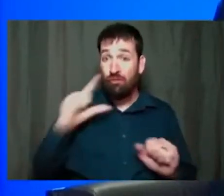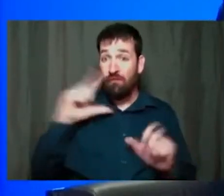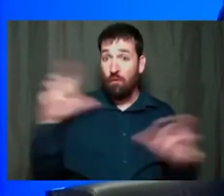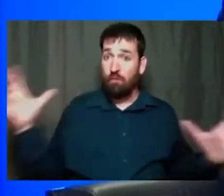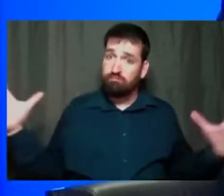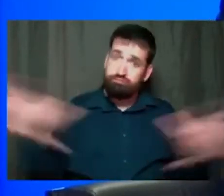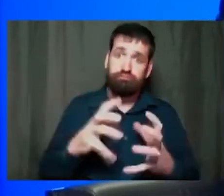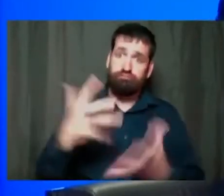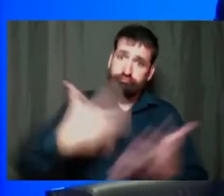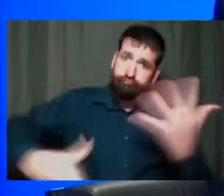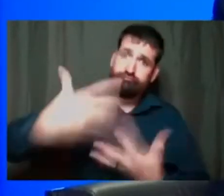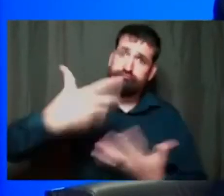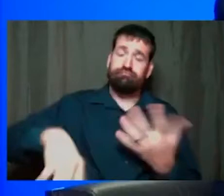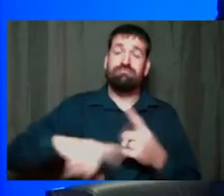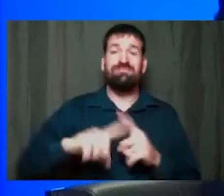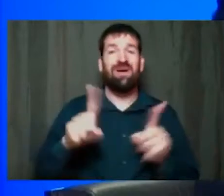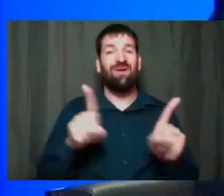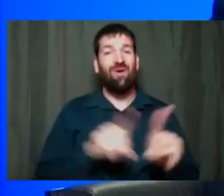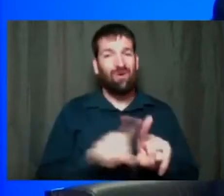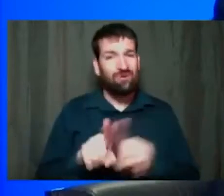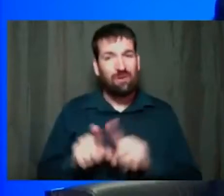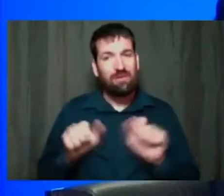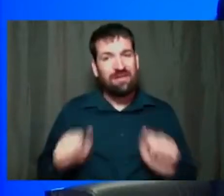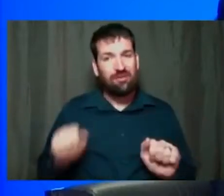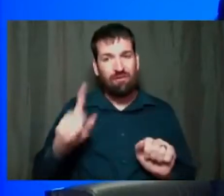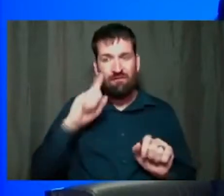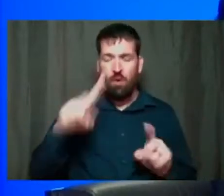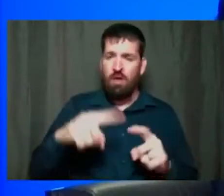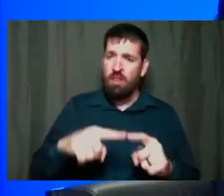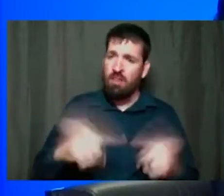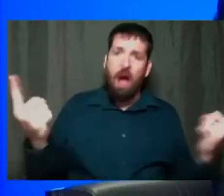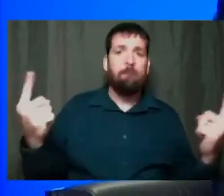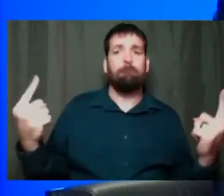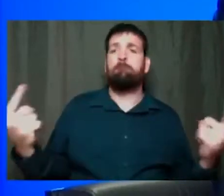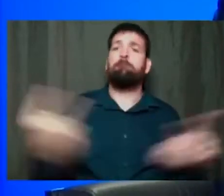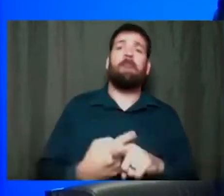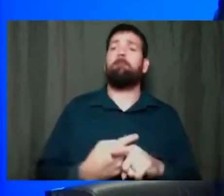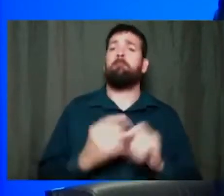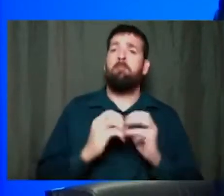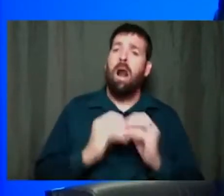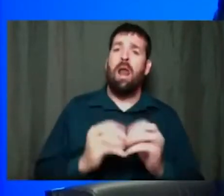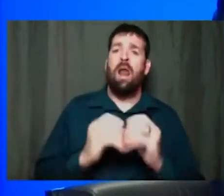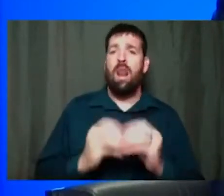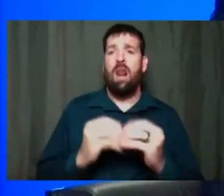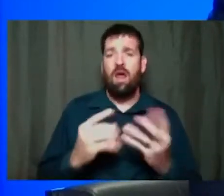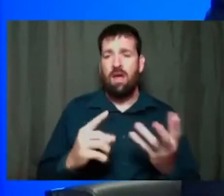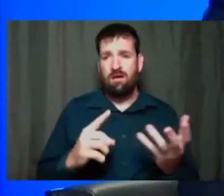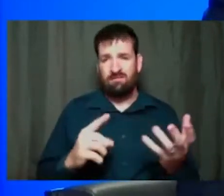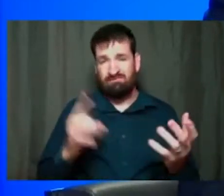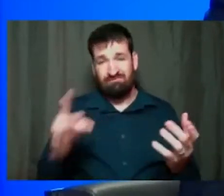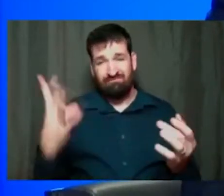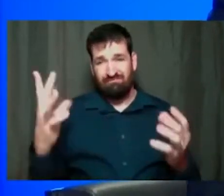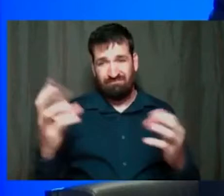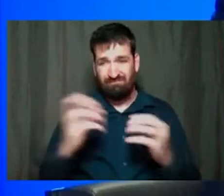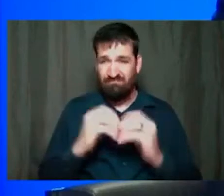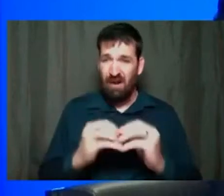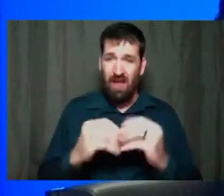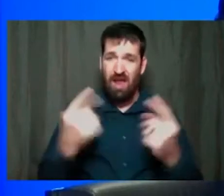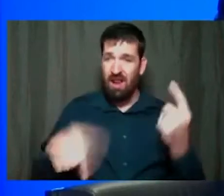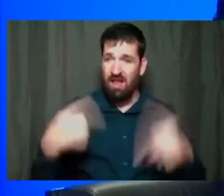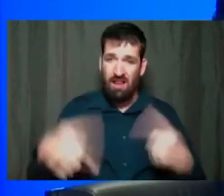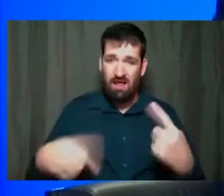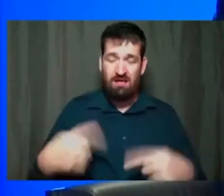an equally potent potential to shift people in really nasty arguments against one another, to